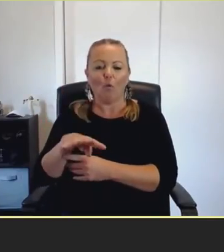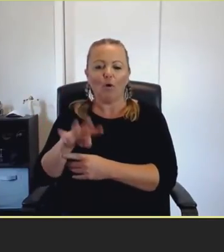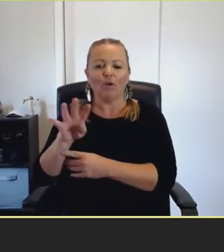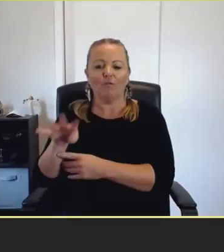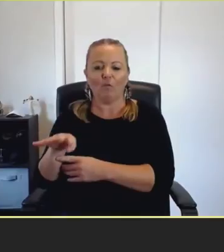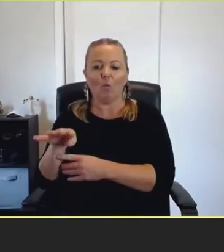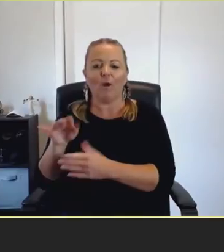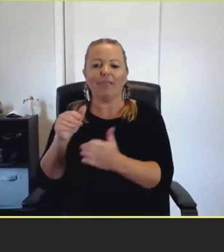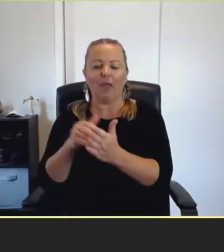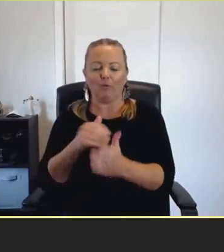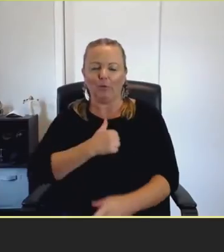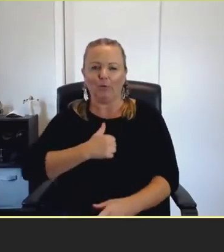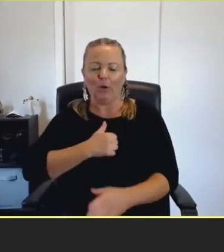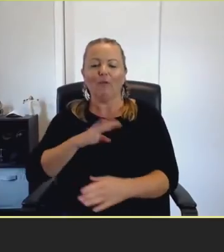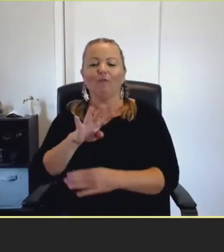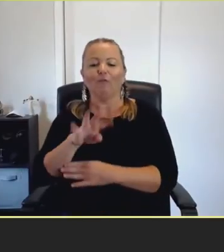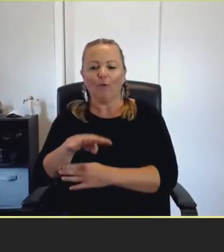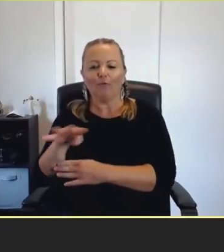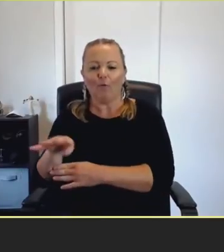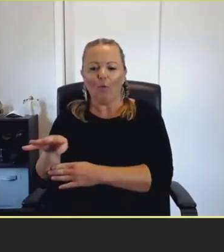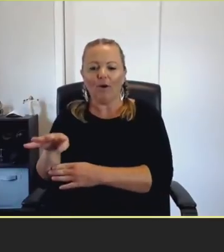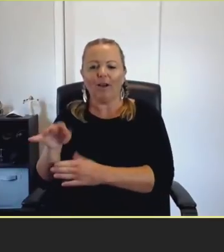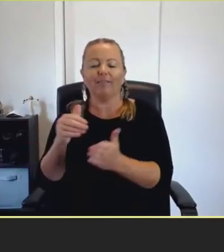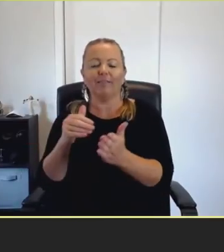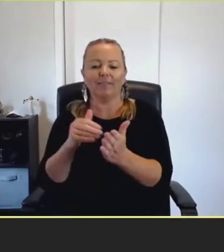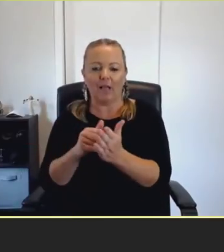44,000, apologize for that,